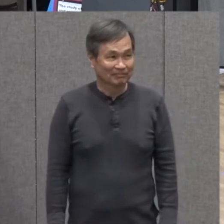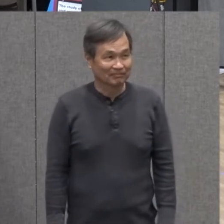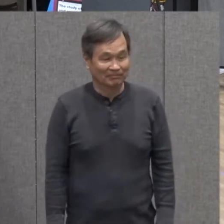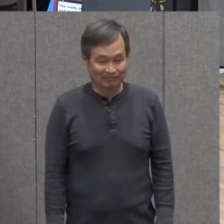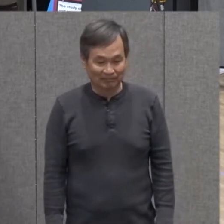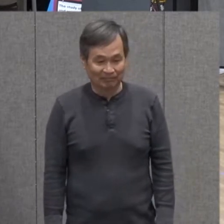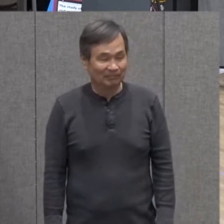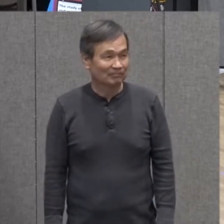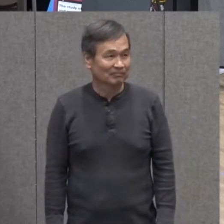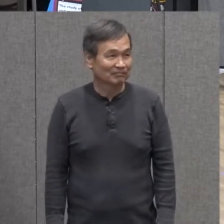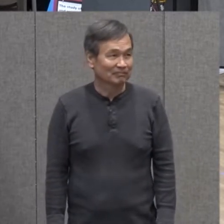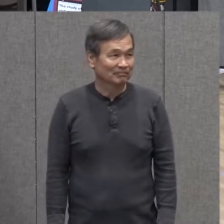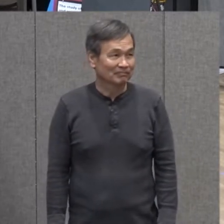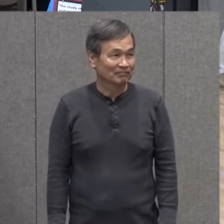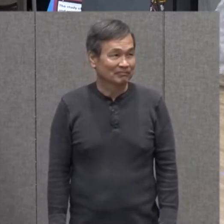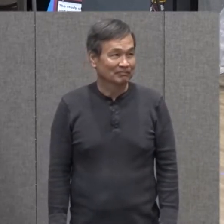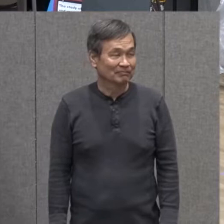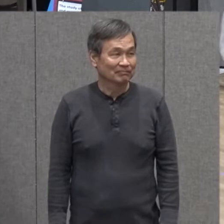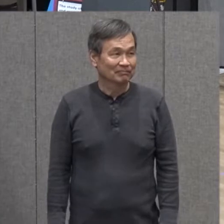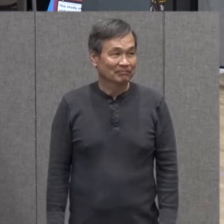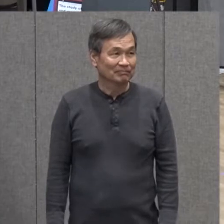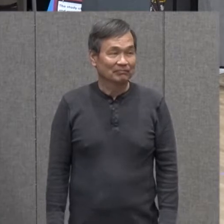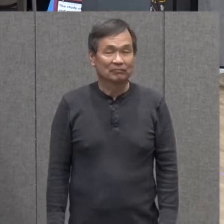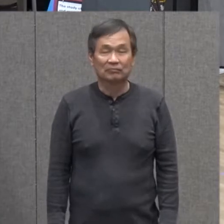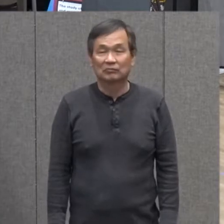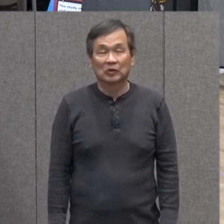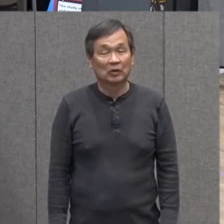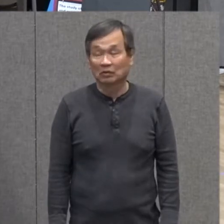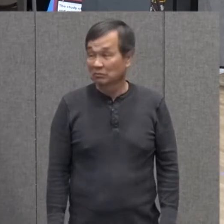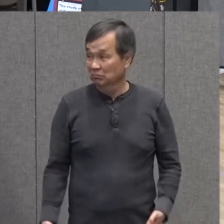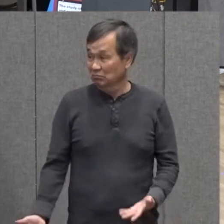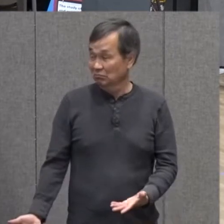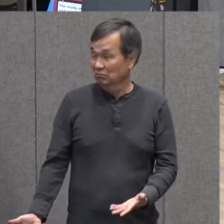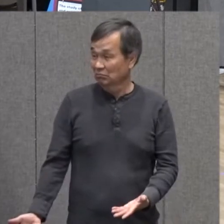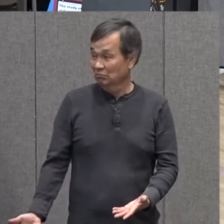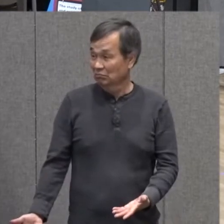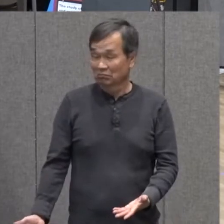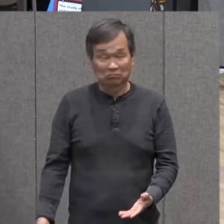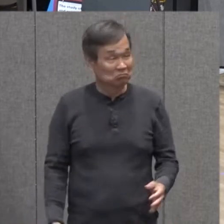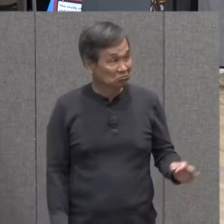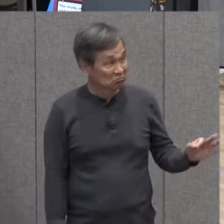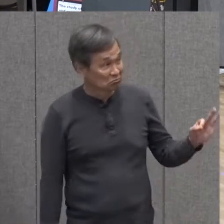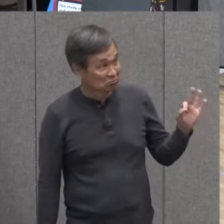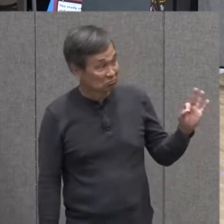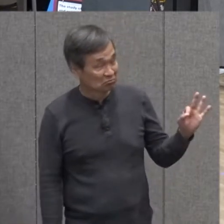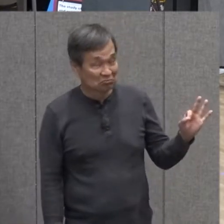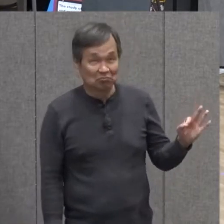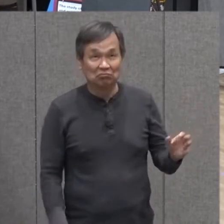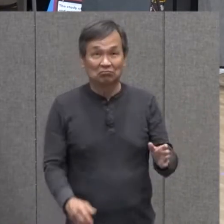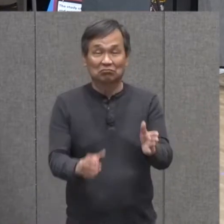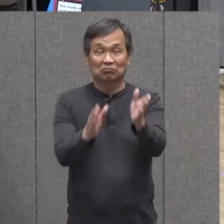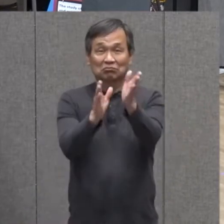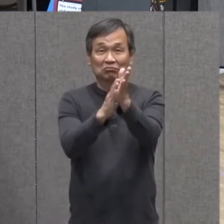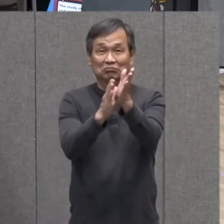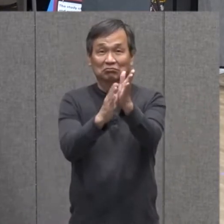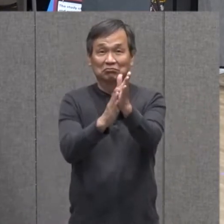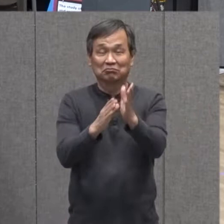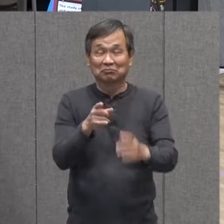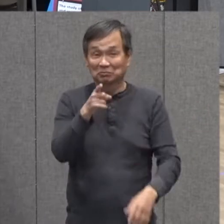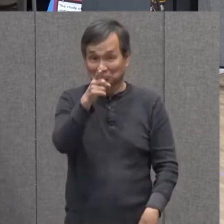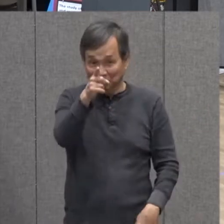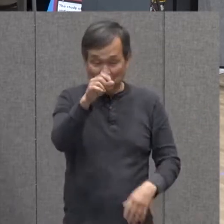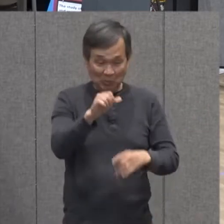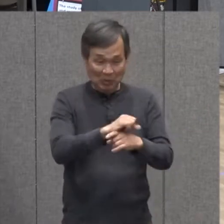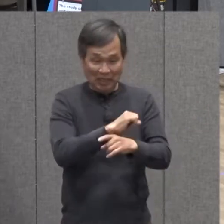estás usando más de tu cerebro. So what do you think? I think we're good. We did a great job working on practicing